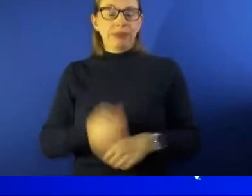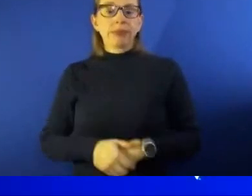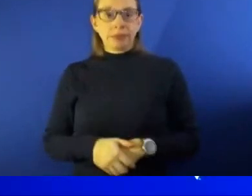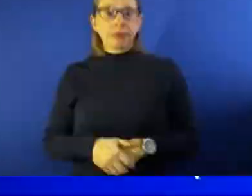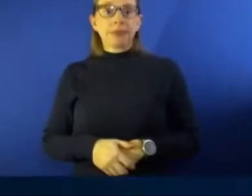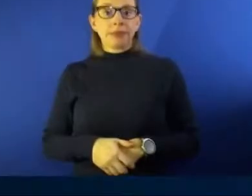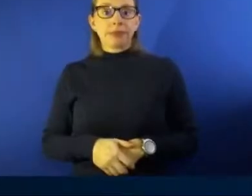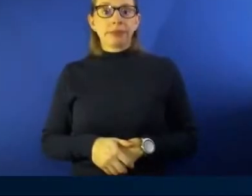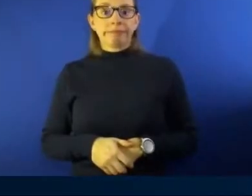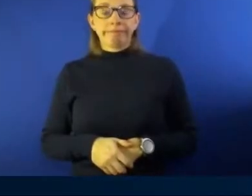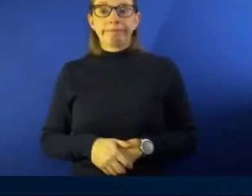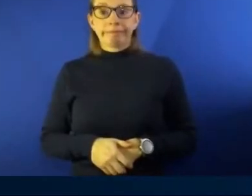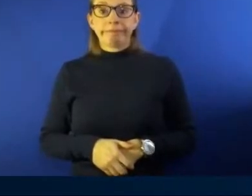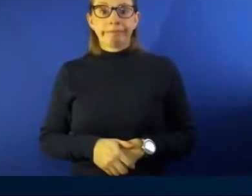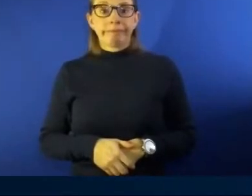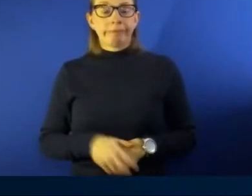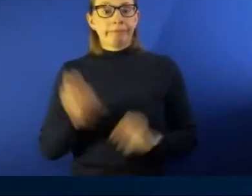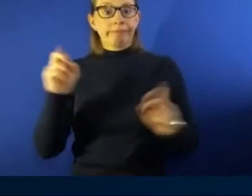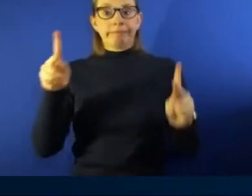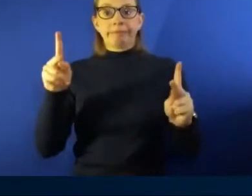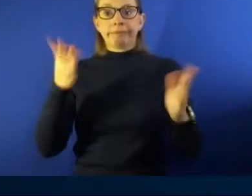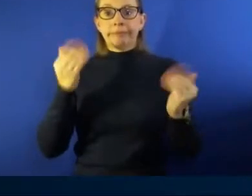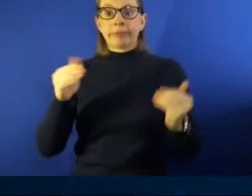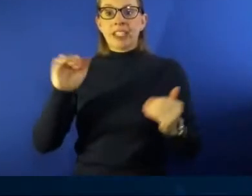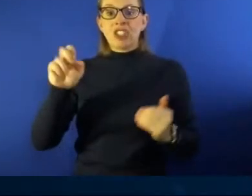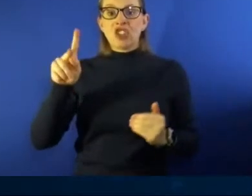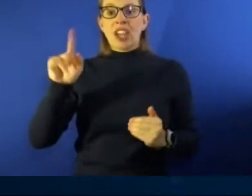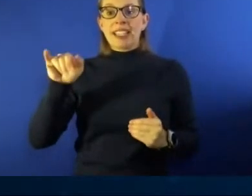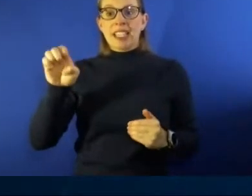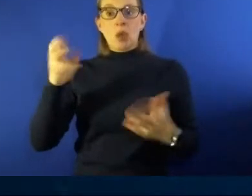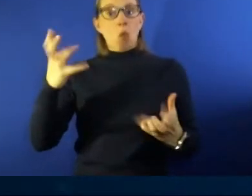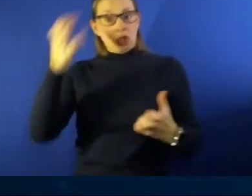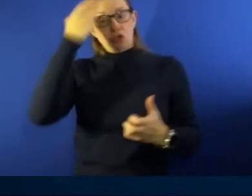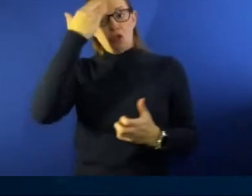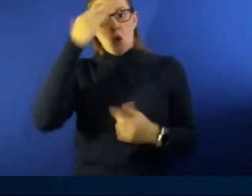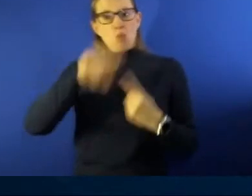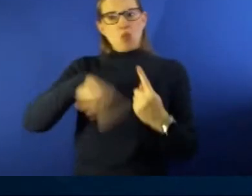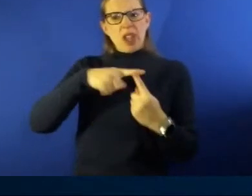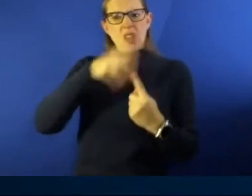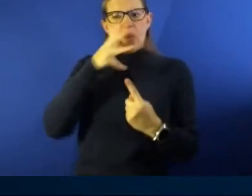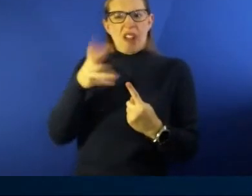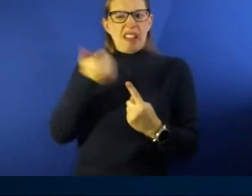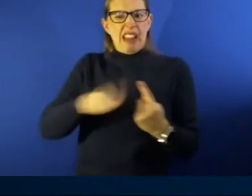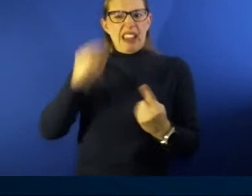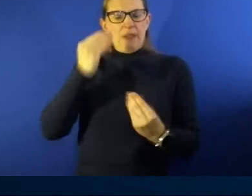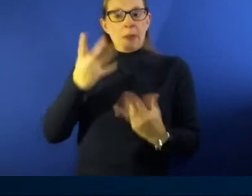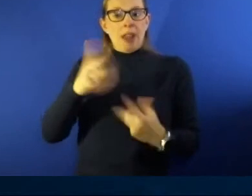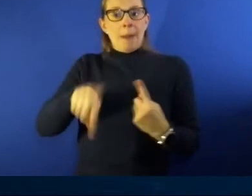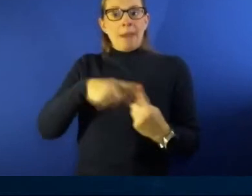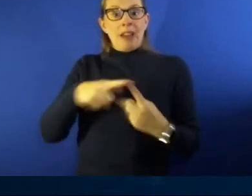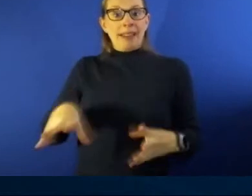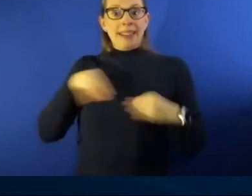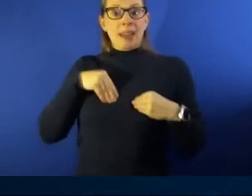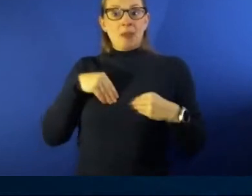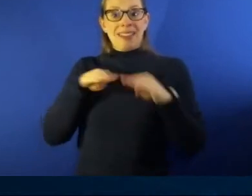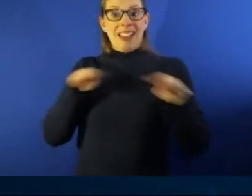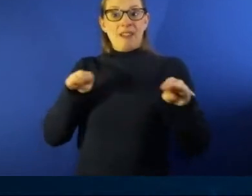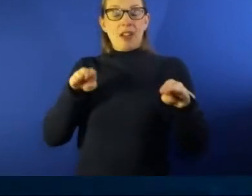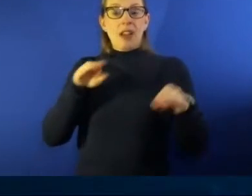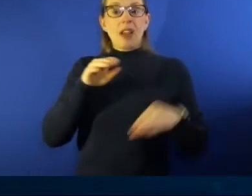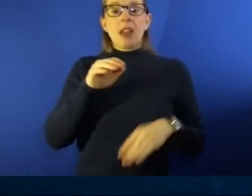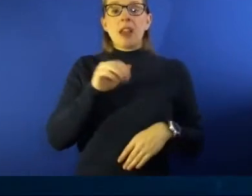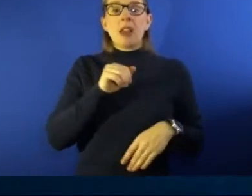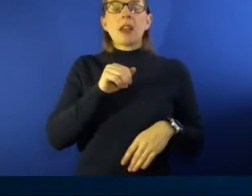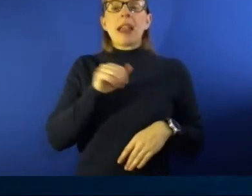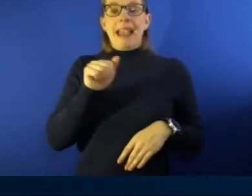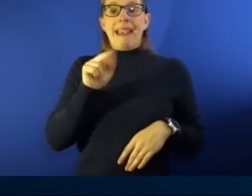vaccine. Okay, Jackie wants to know, when will there be any information about an acceptable level of antibodies to prove immunity, or whether or not